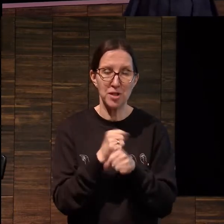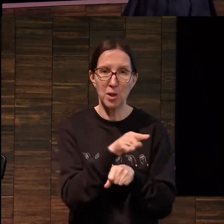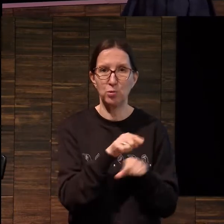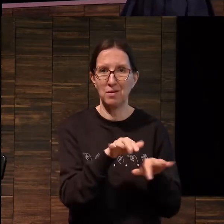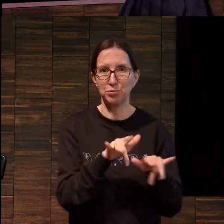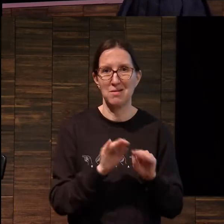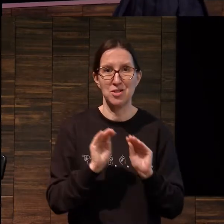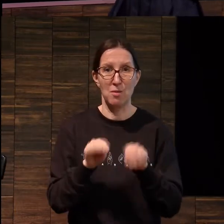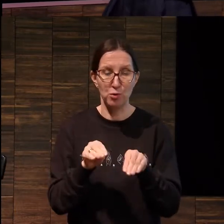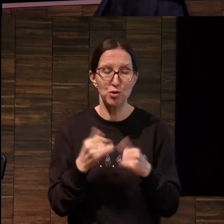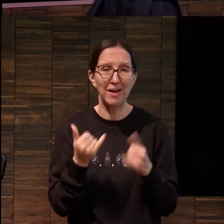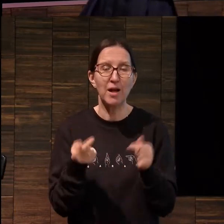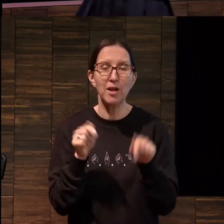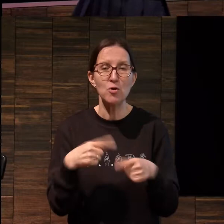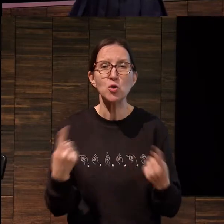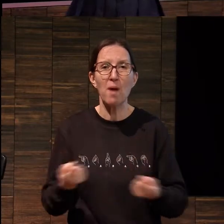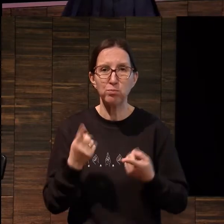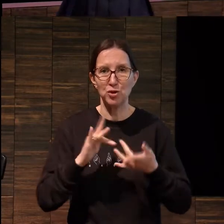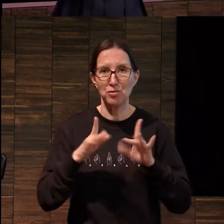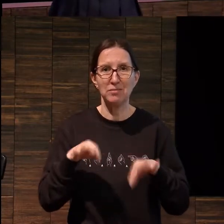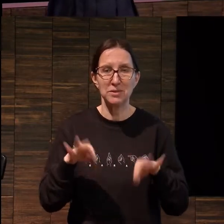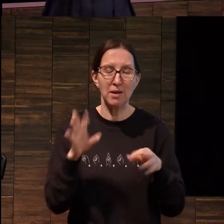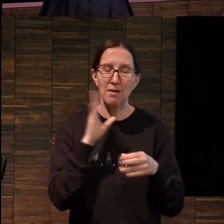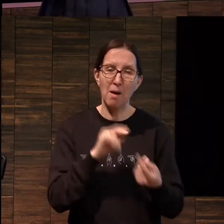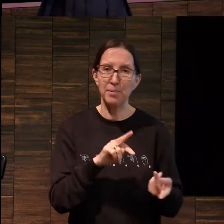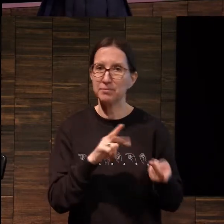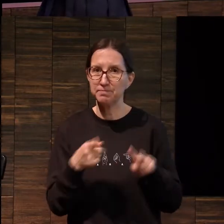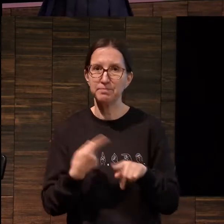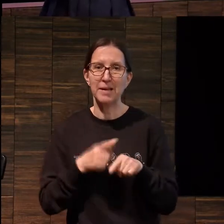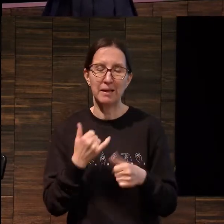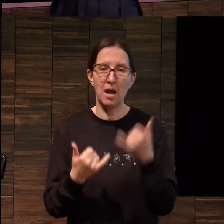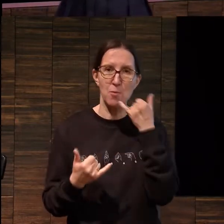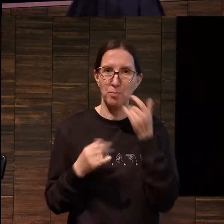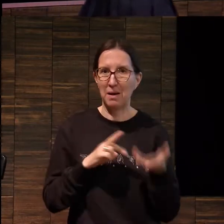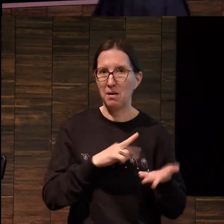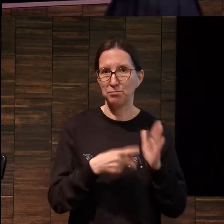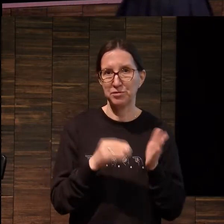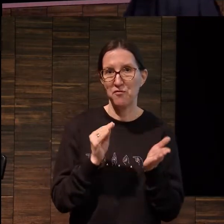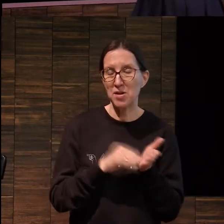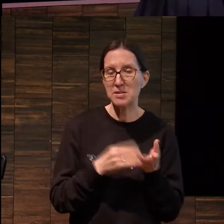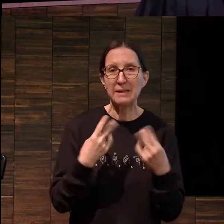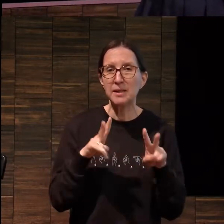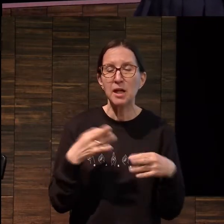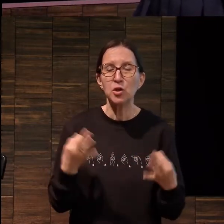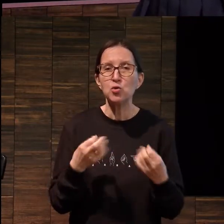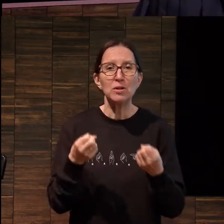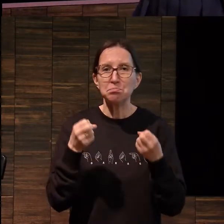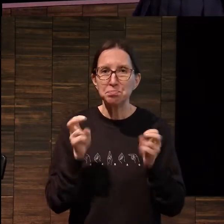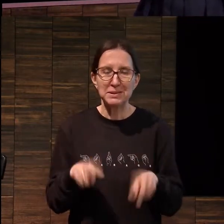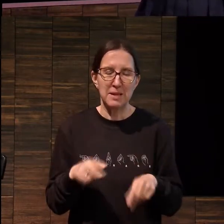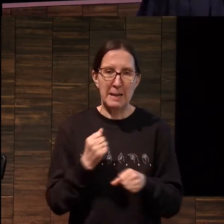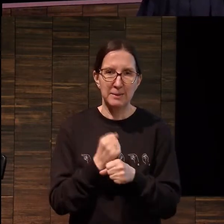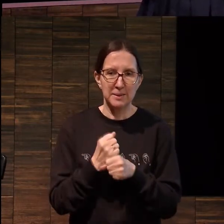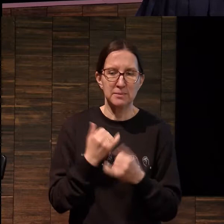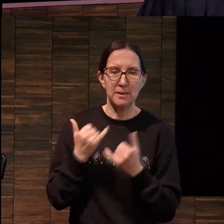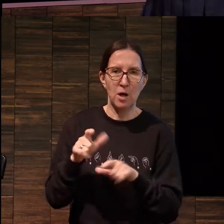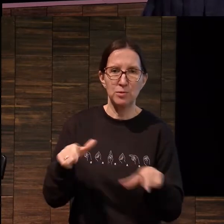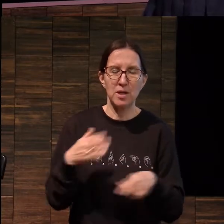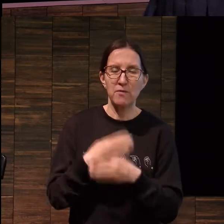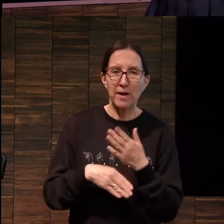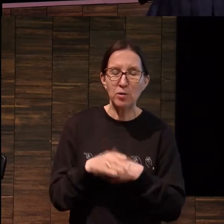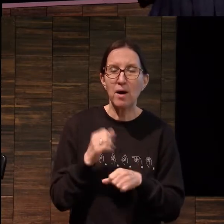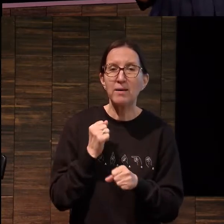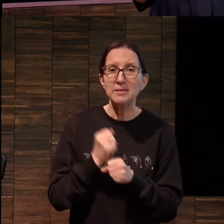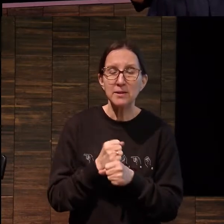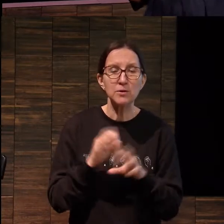adaptive layout is much more helpful here so that every usual website can be adapted for